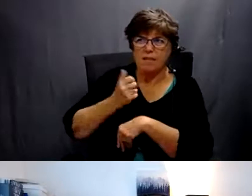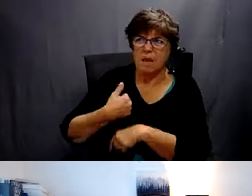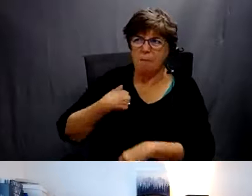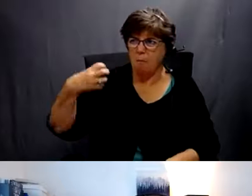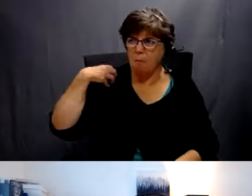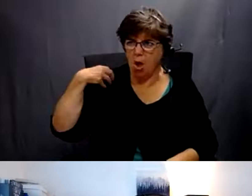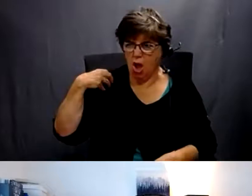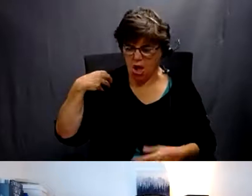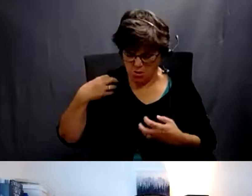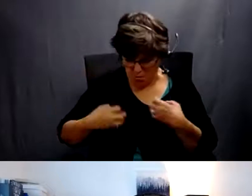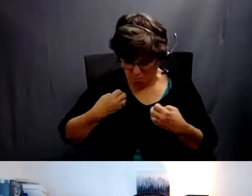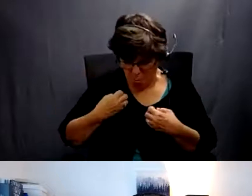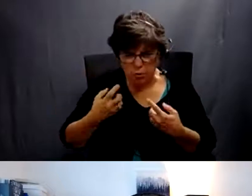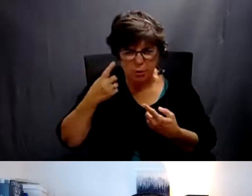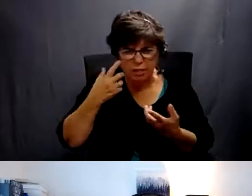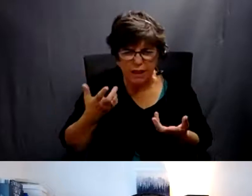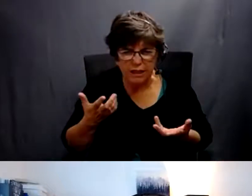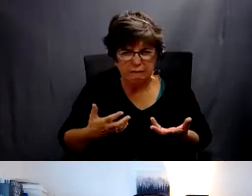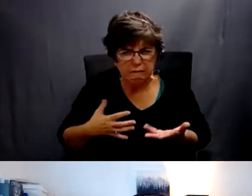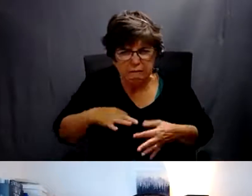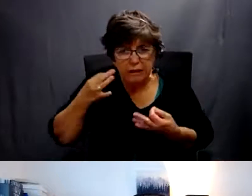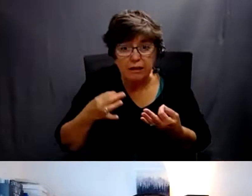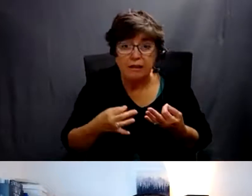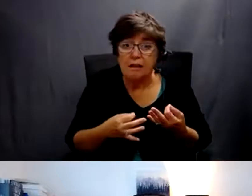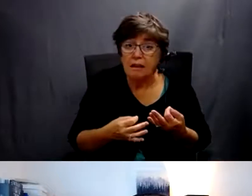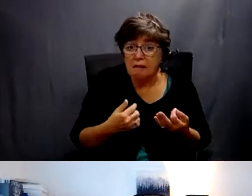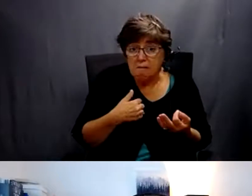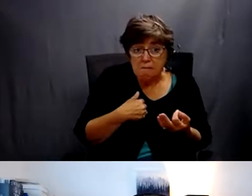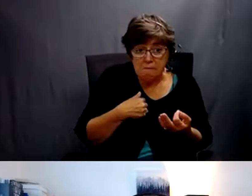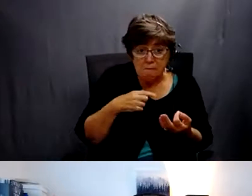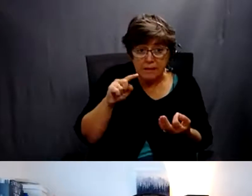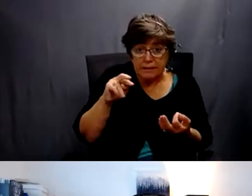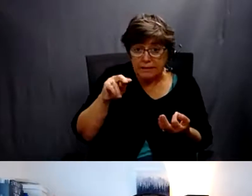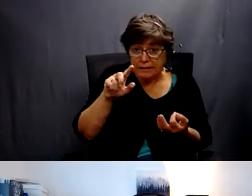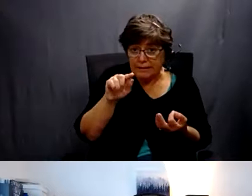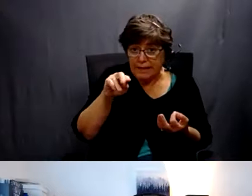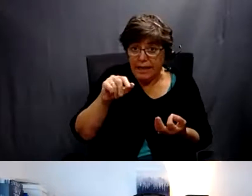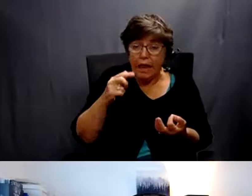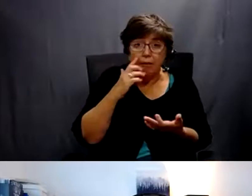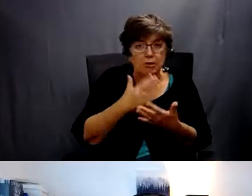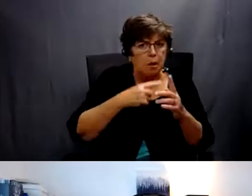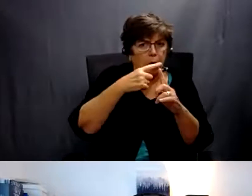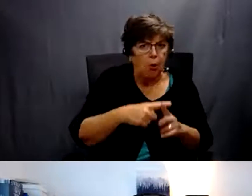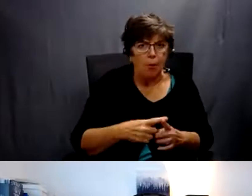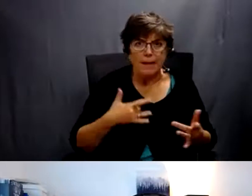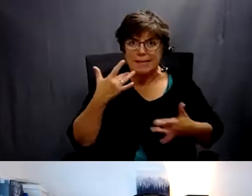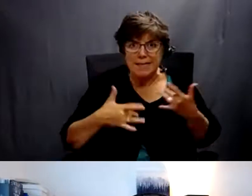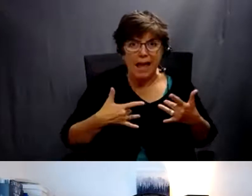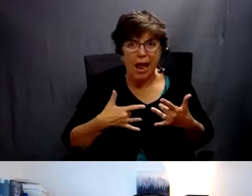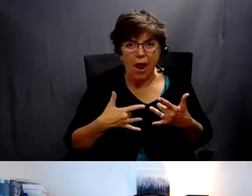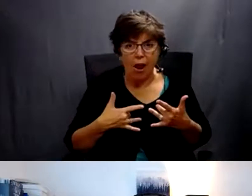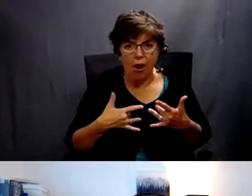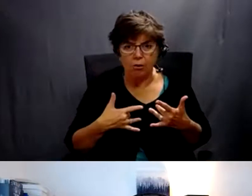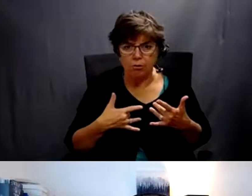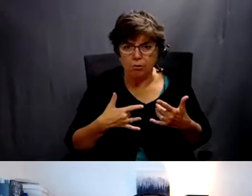I think there's multiple. There's good ones and ones that you're not so sure of. There's excitement, there's fear,